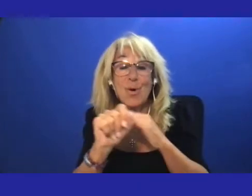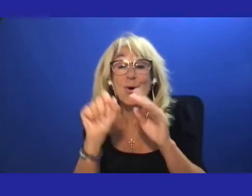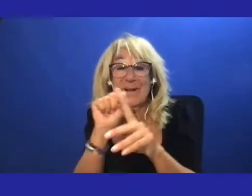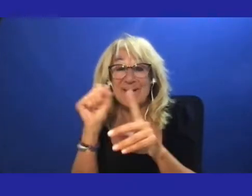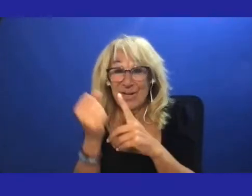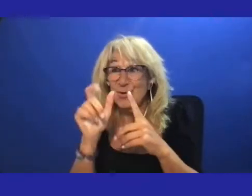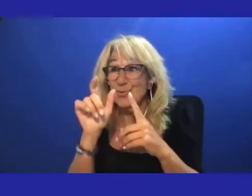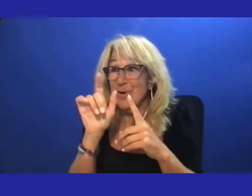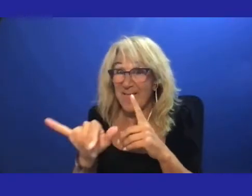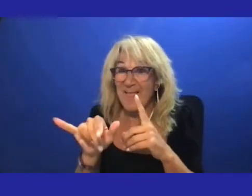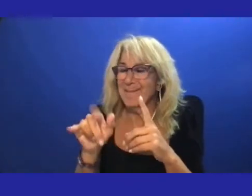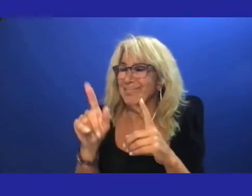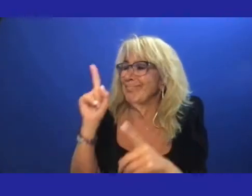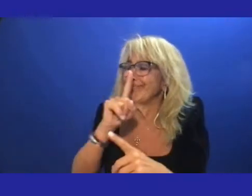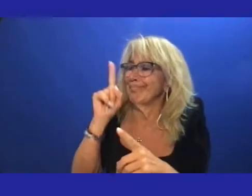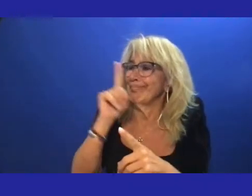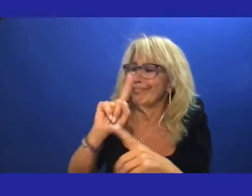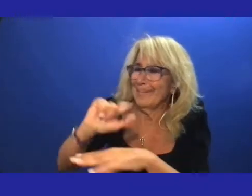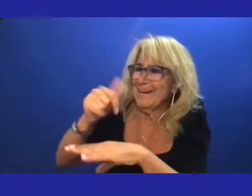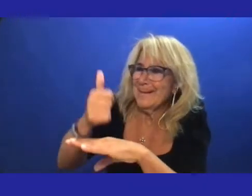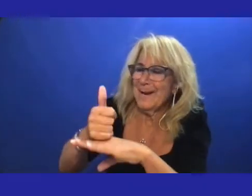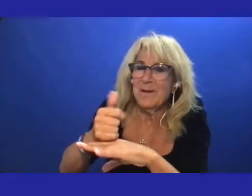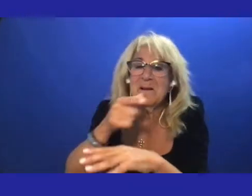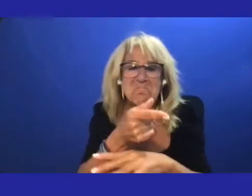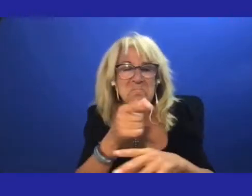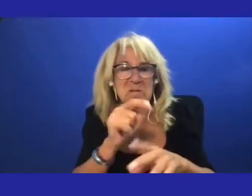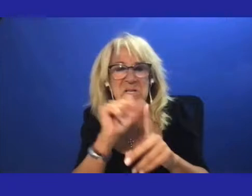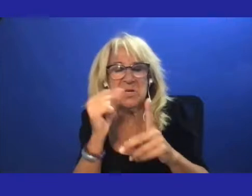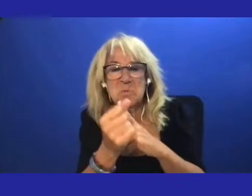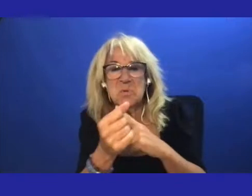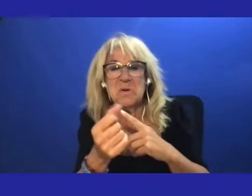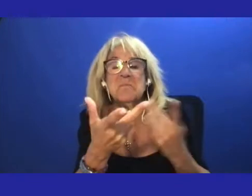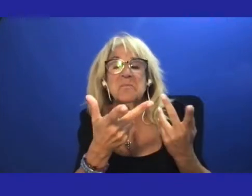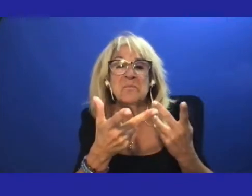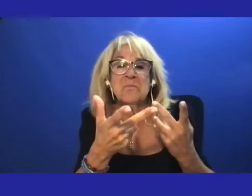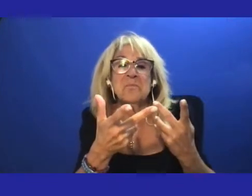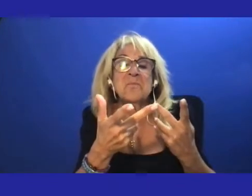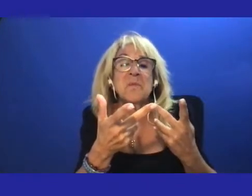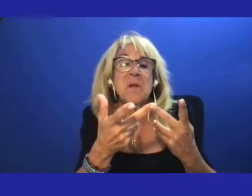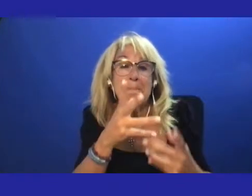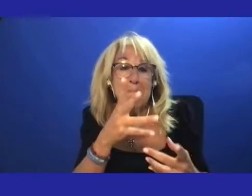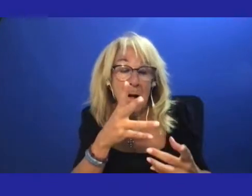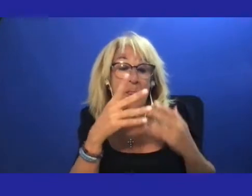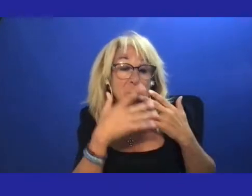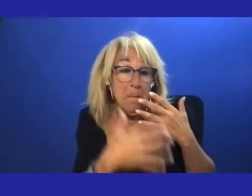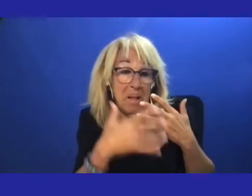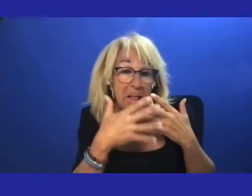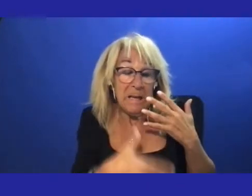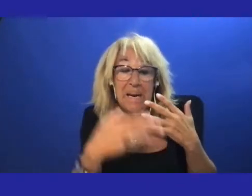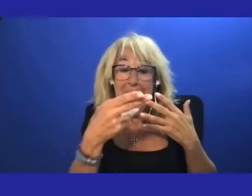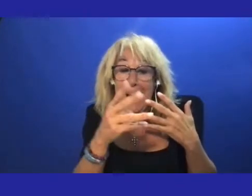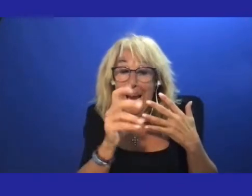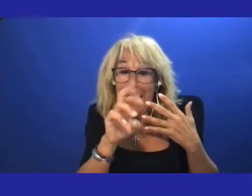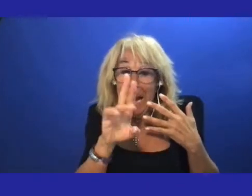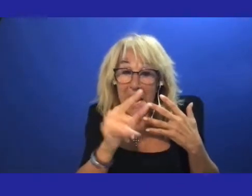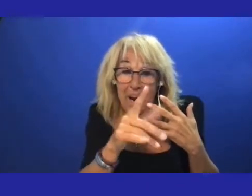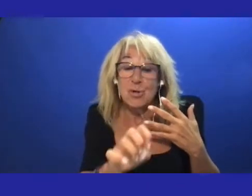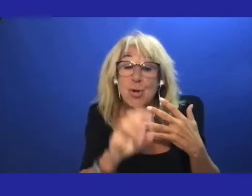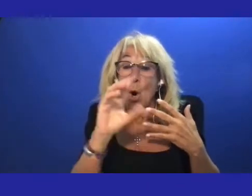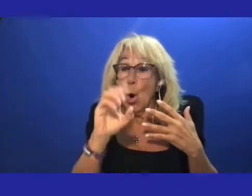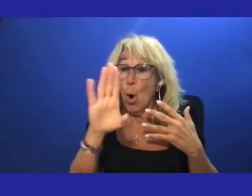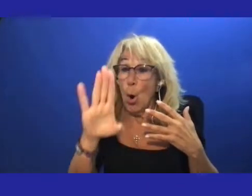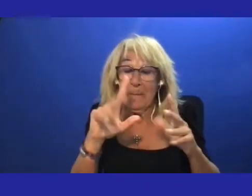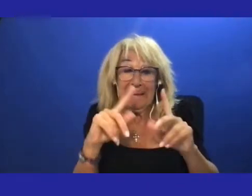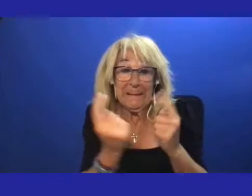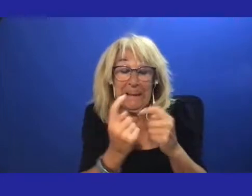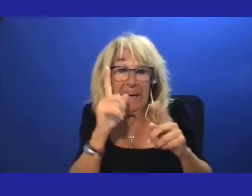this situation, it's a maternal hemorrhage. So the mother is bleeding, and the OB team has to respond accordingly to make sure that they are